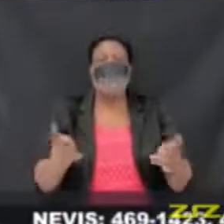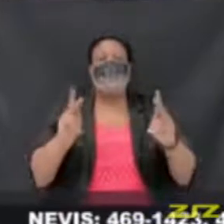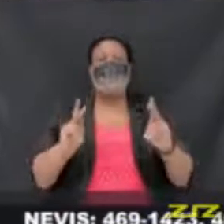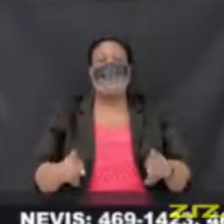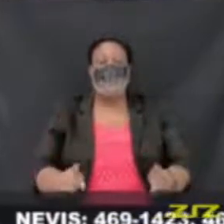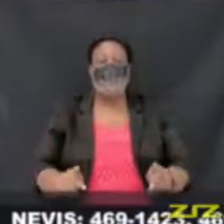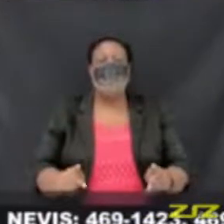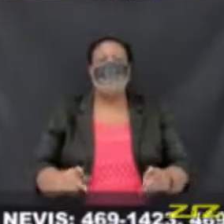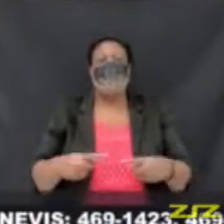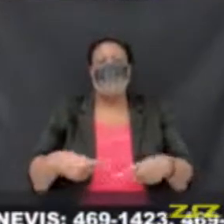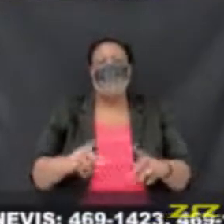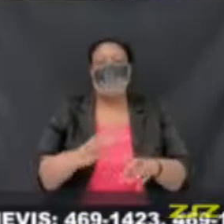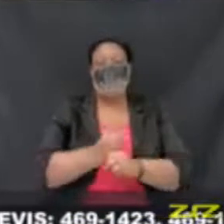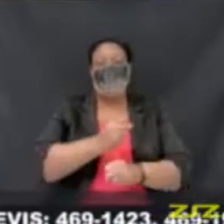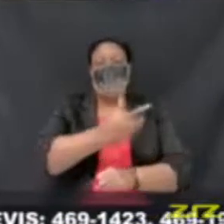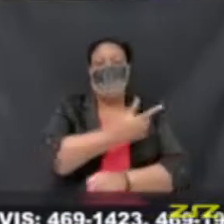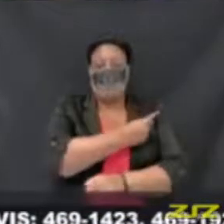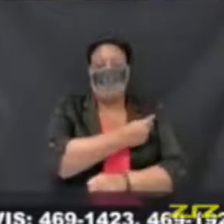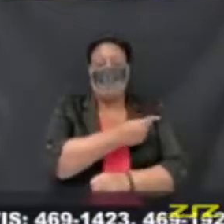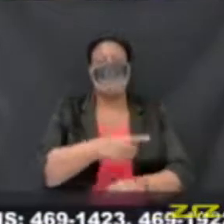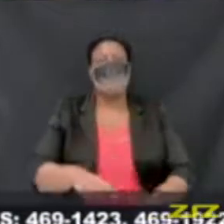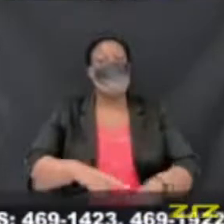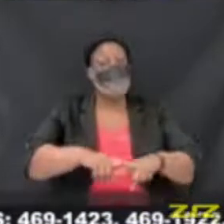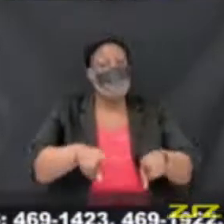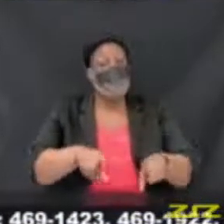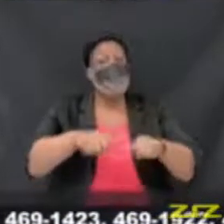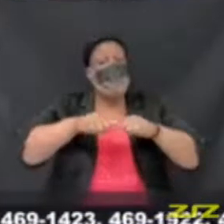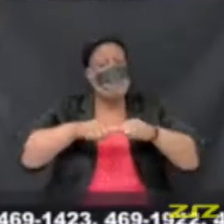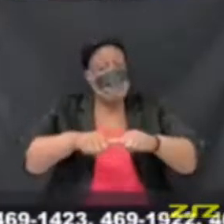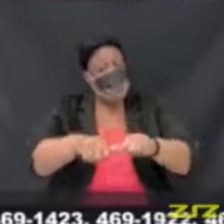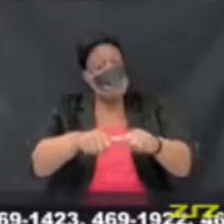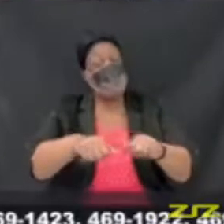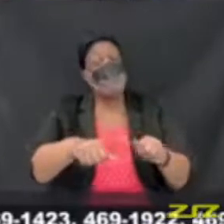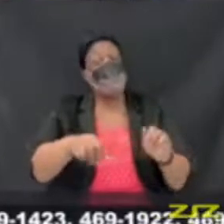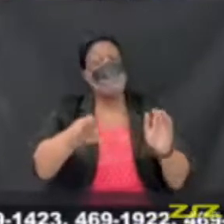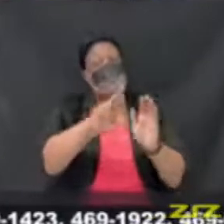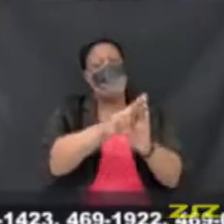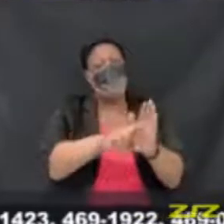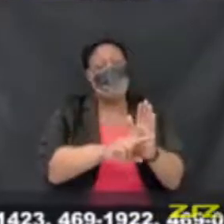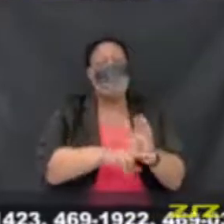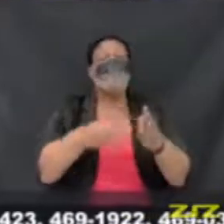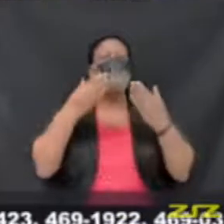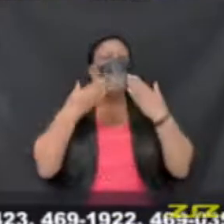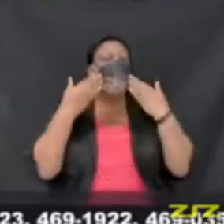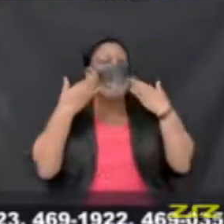prevention measures which are legislated continue to provide good protection.